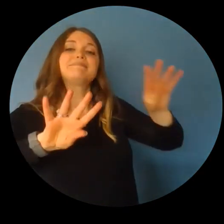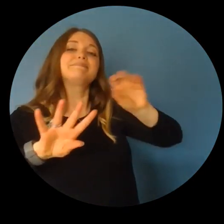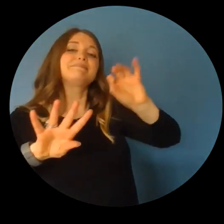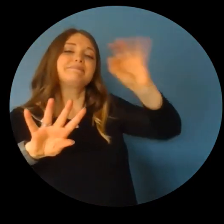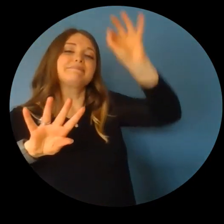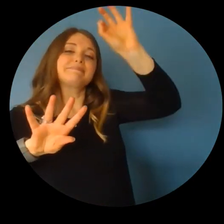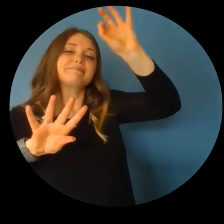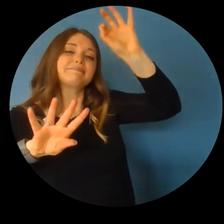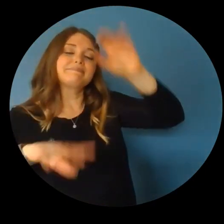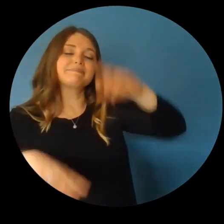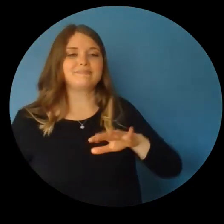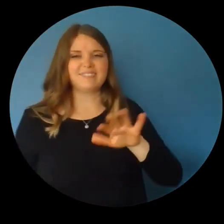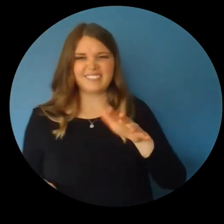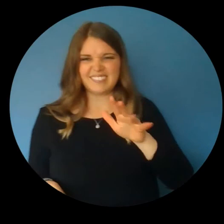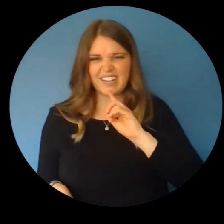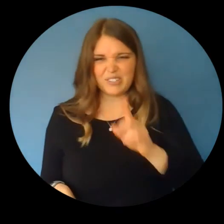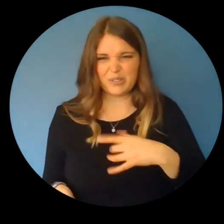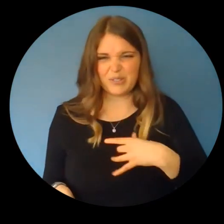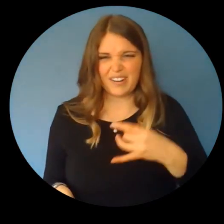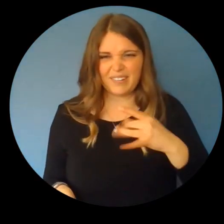true. I don't like spiders either.